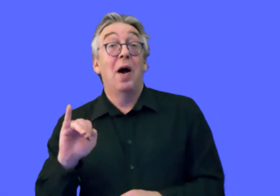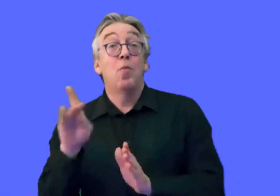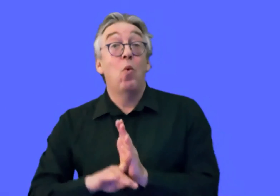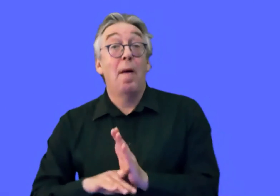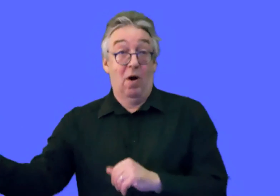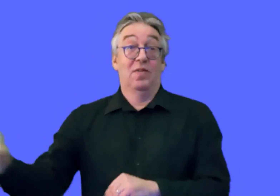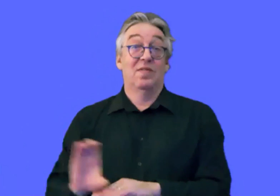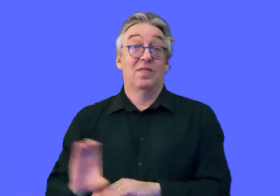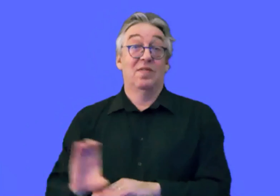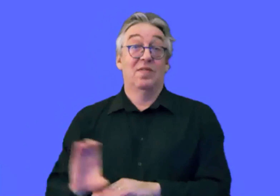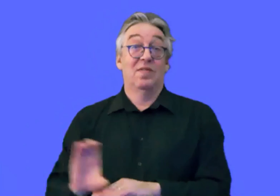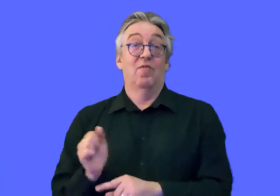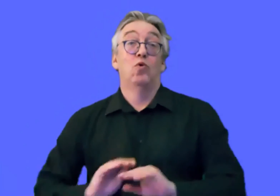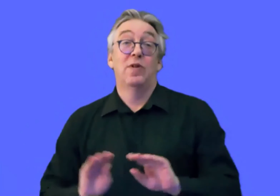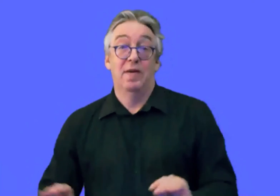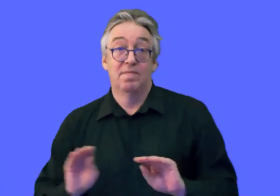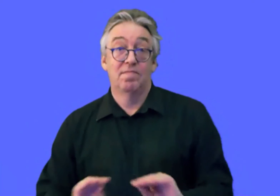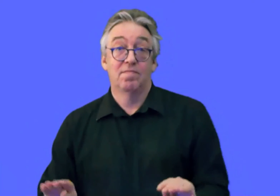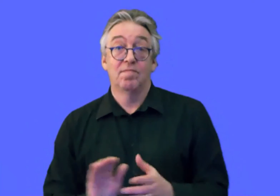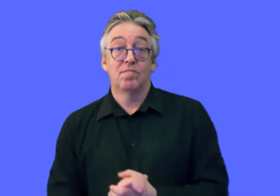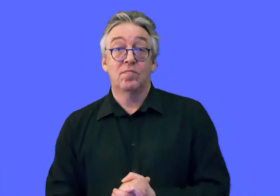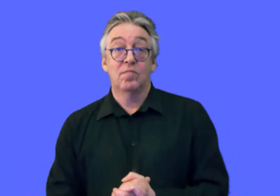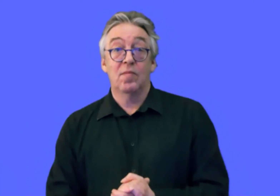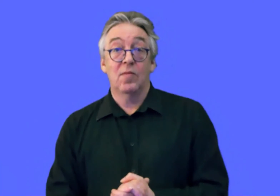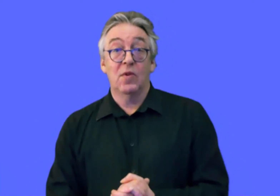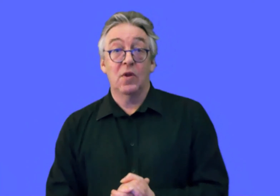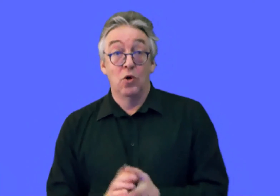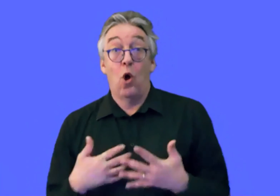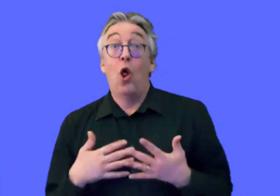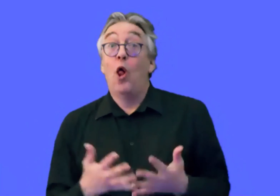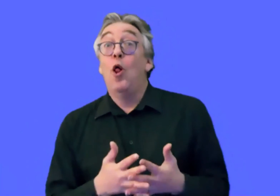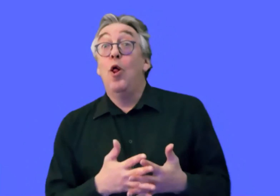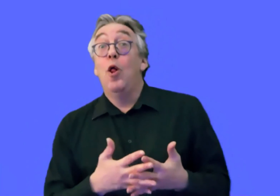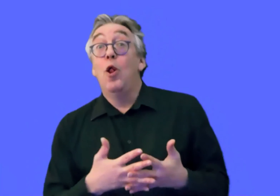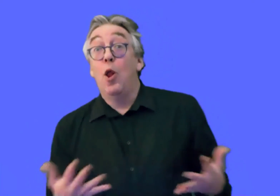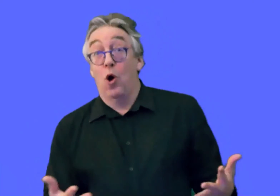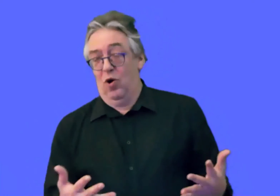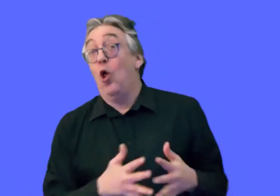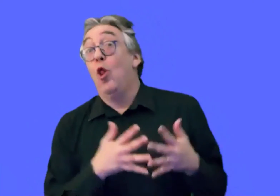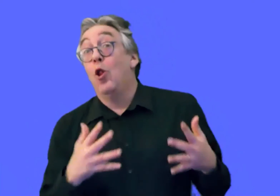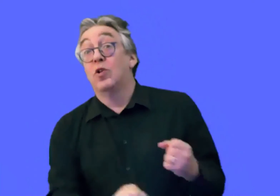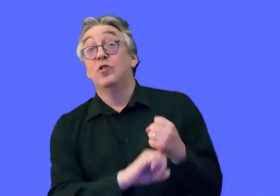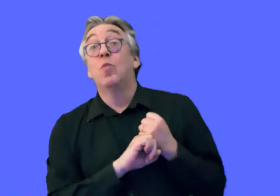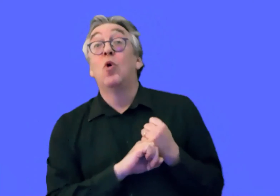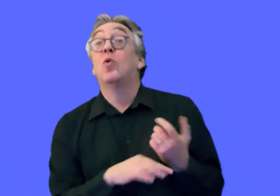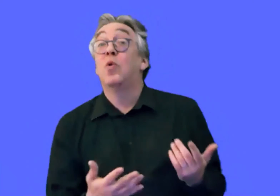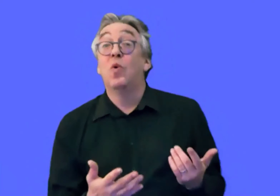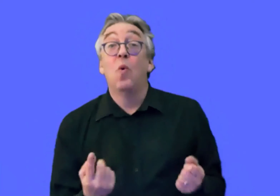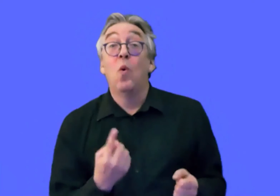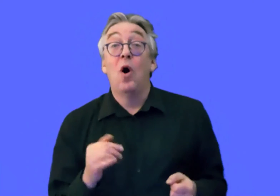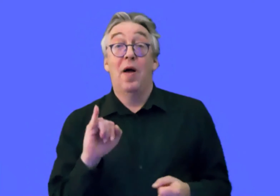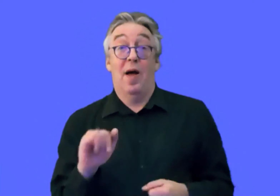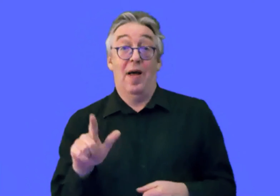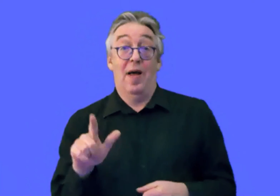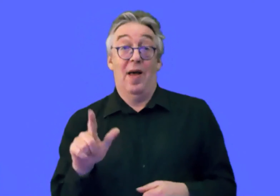Now, we have gotten quite a bit of support, and a lot of support actually, I would say, that from ILO through the Innovation